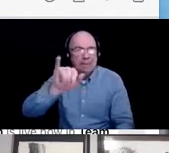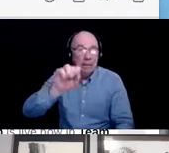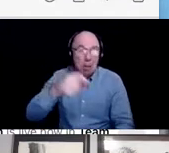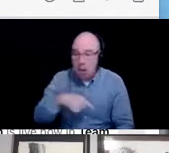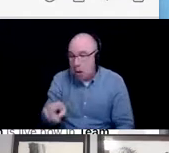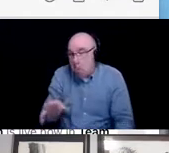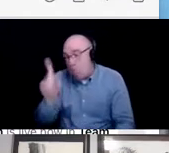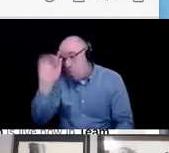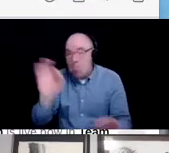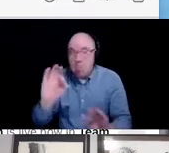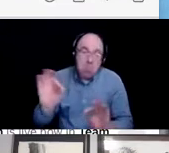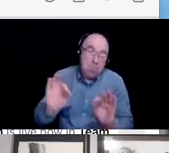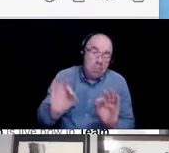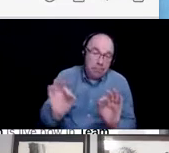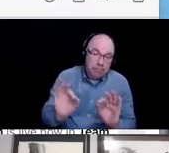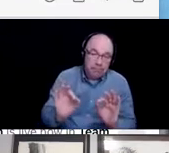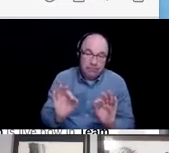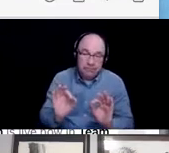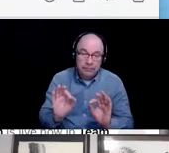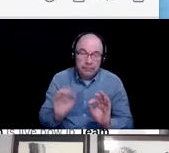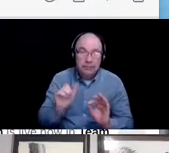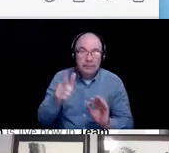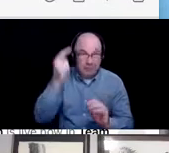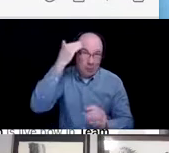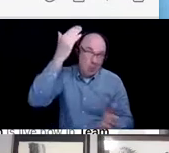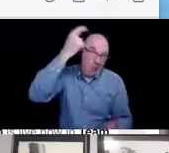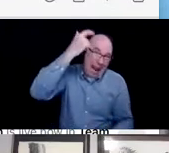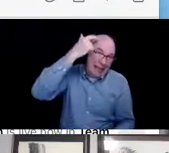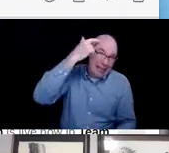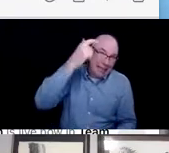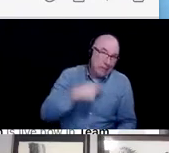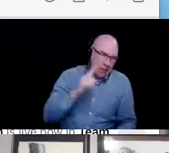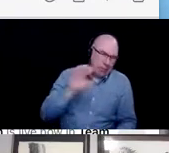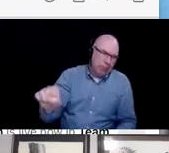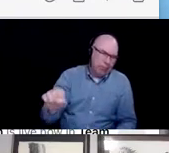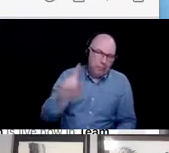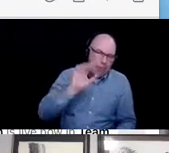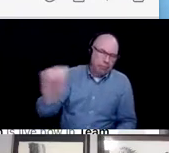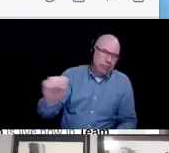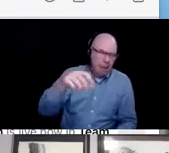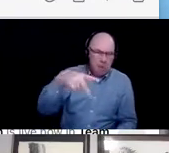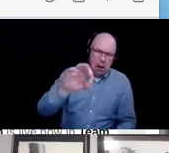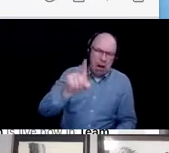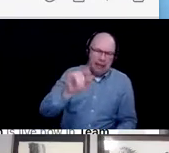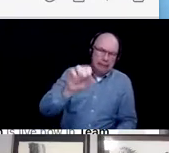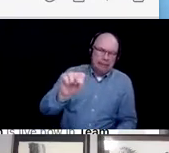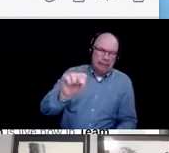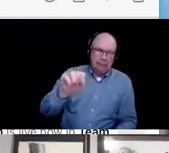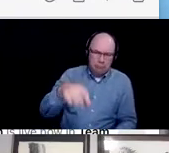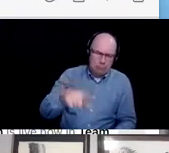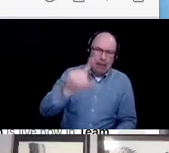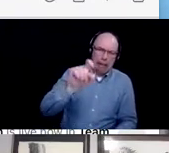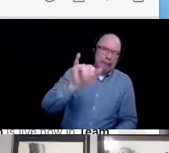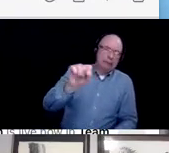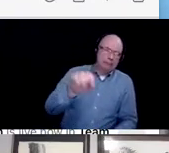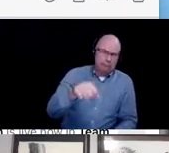of it, but as our brain works, I started noticing more and more Plexus posts and more